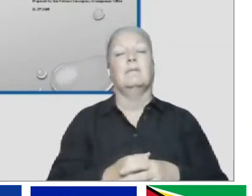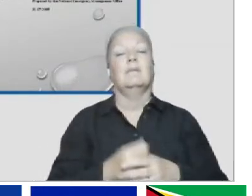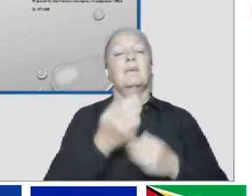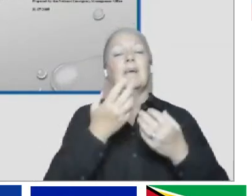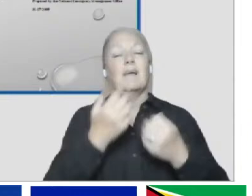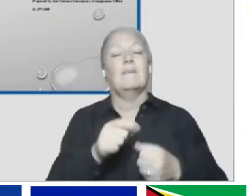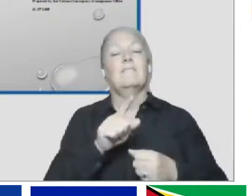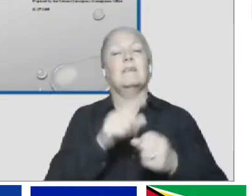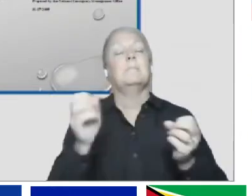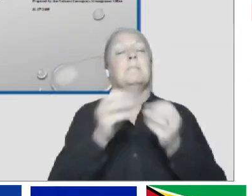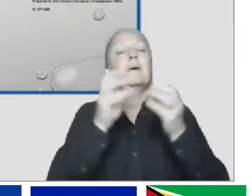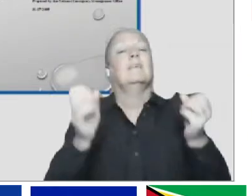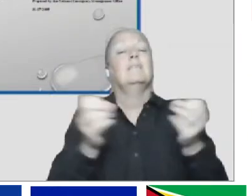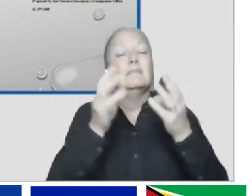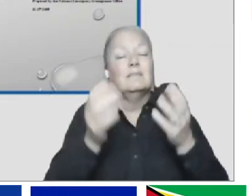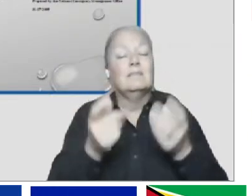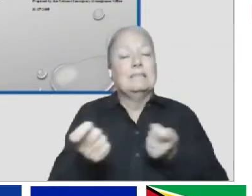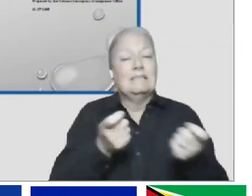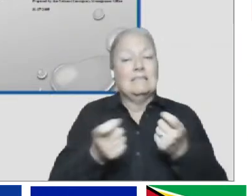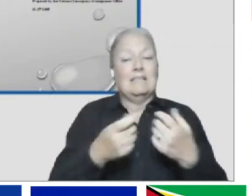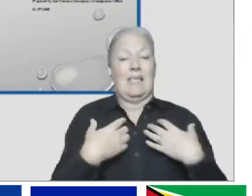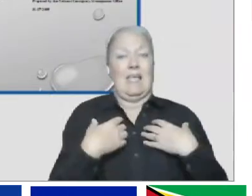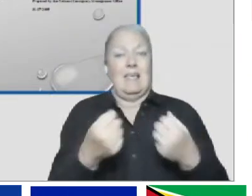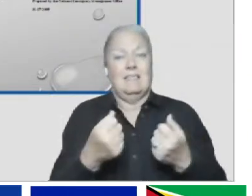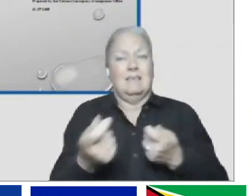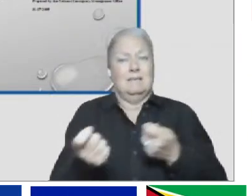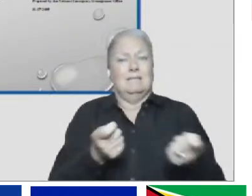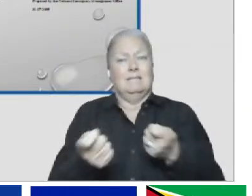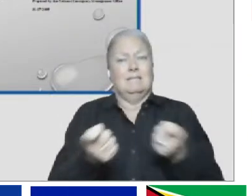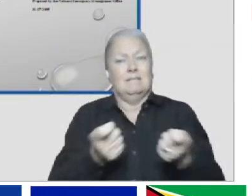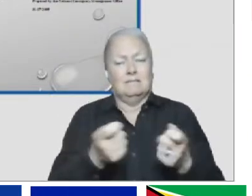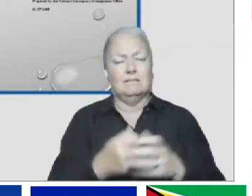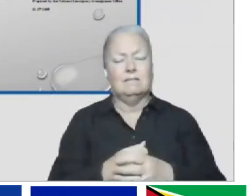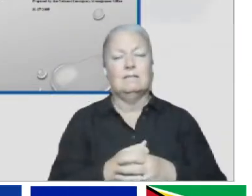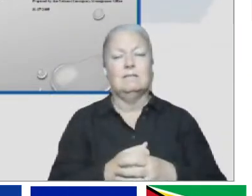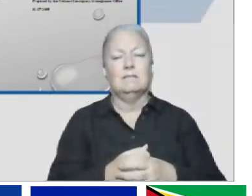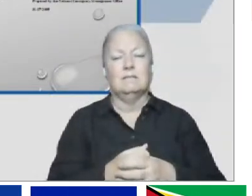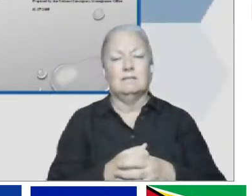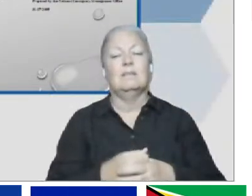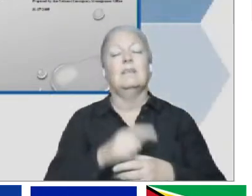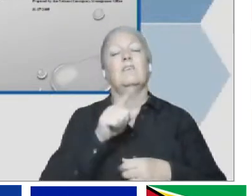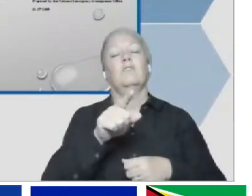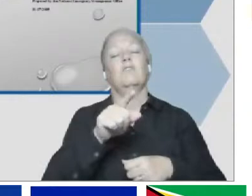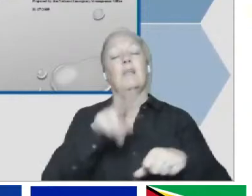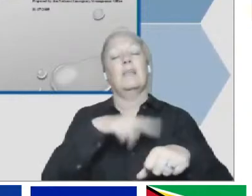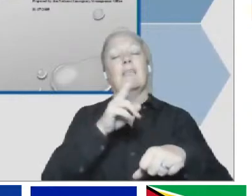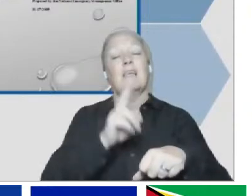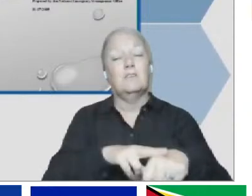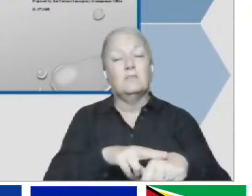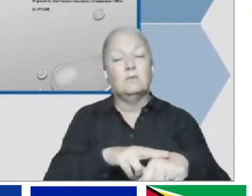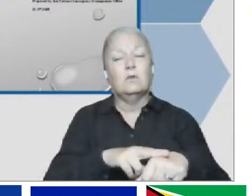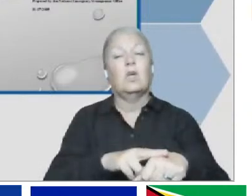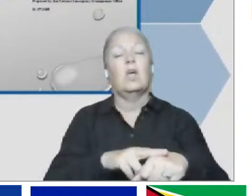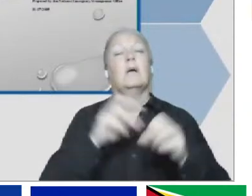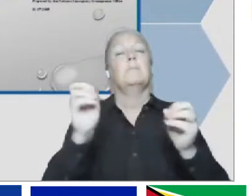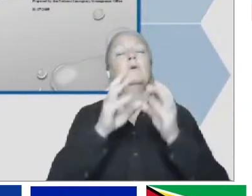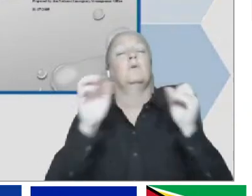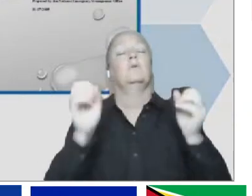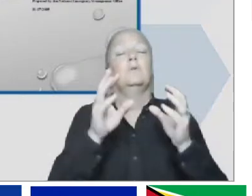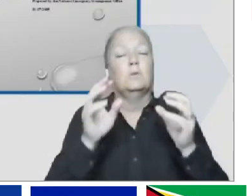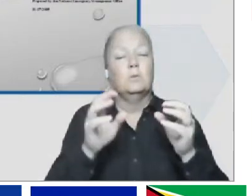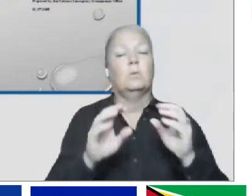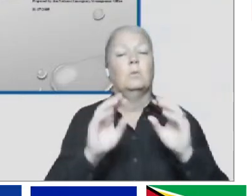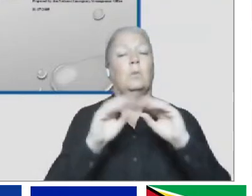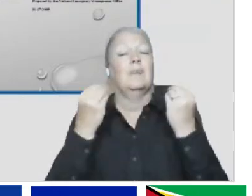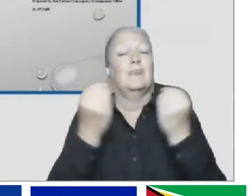disaster management. The NEMO, the National Emergency Management Organization, had for more than 20 years developed and